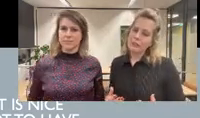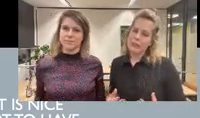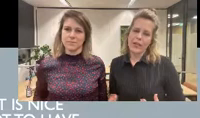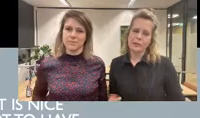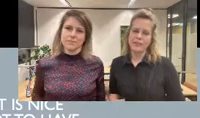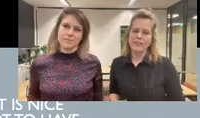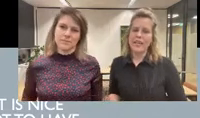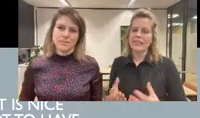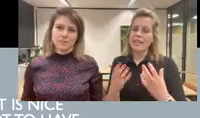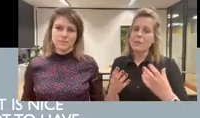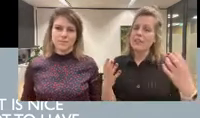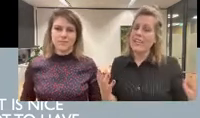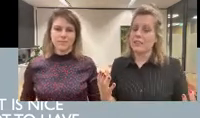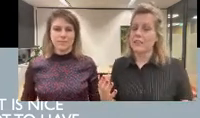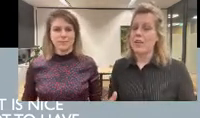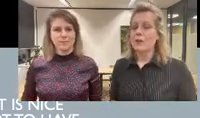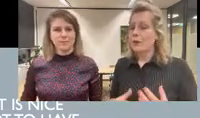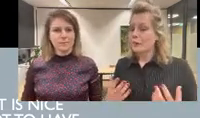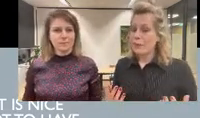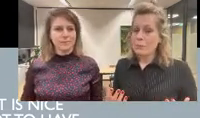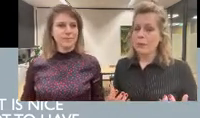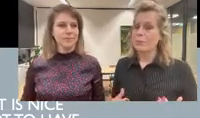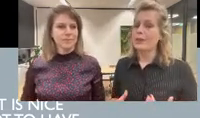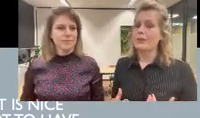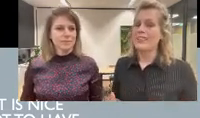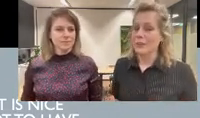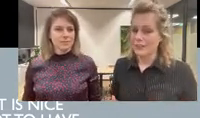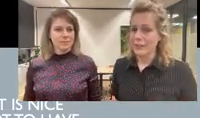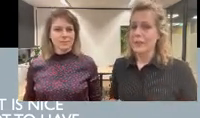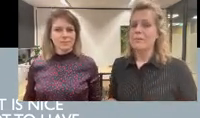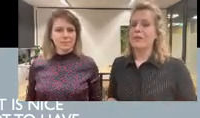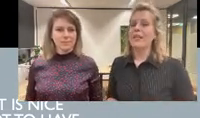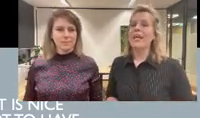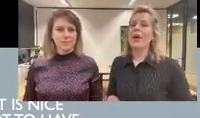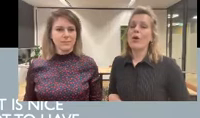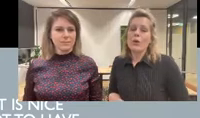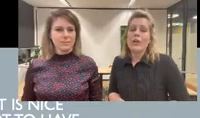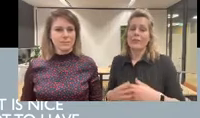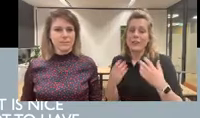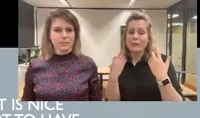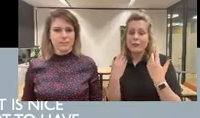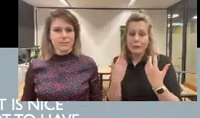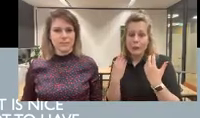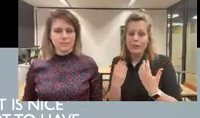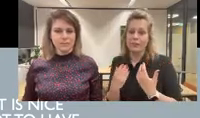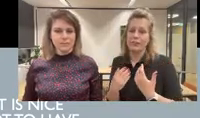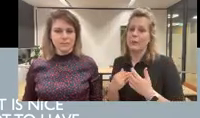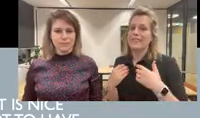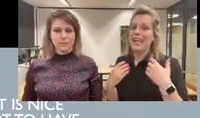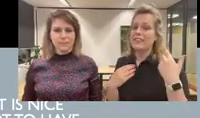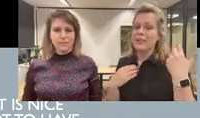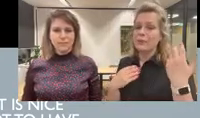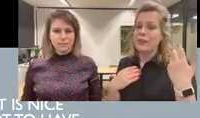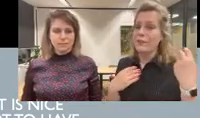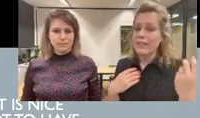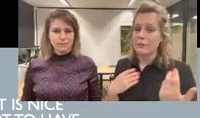because several therapists say the same things. For example, about guilt. And they all have different voices, which